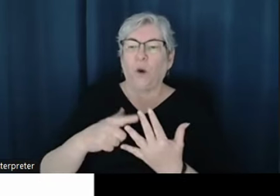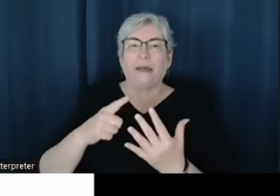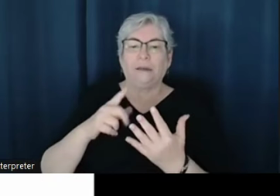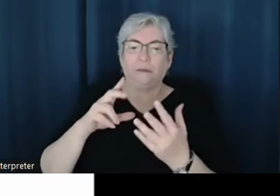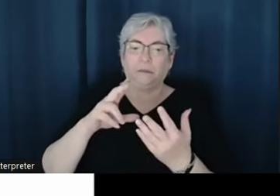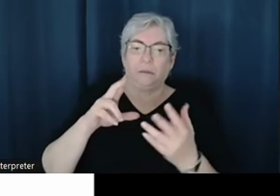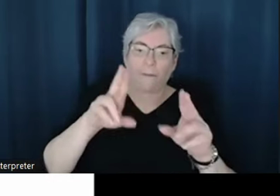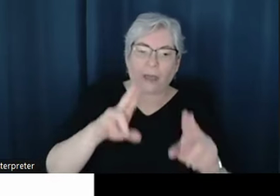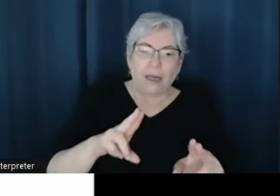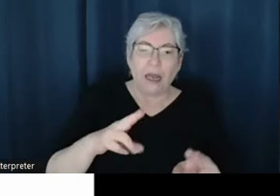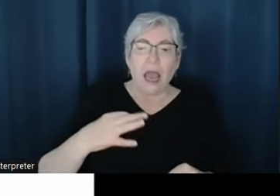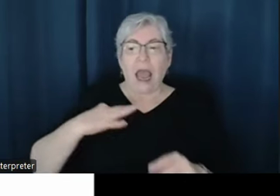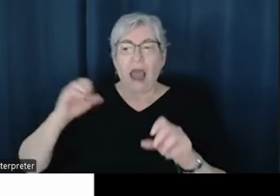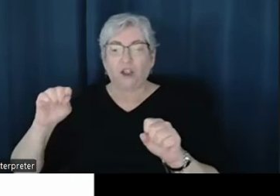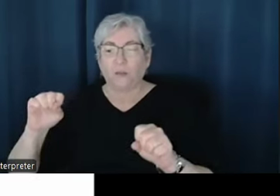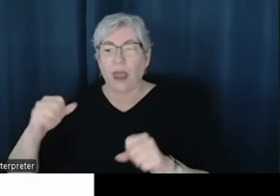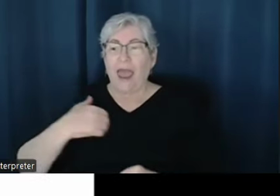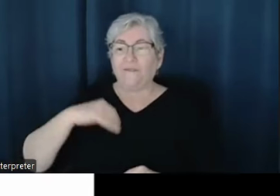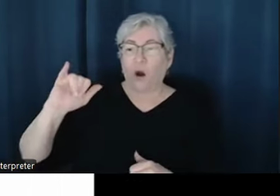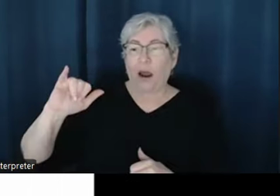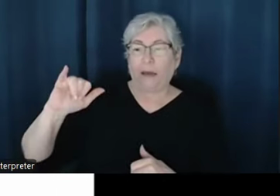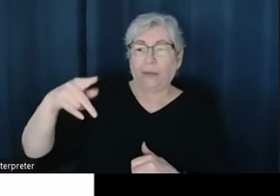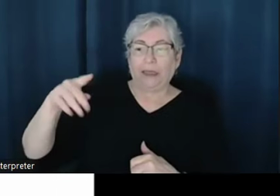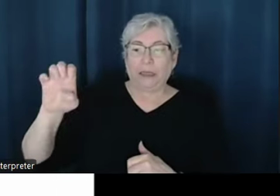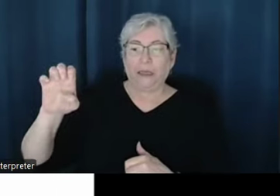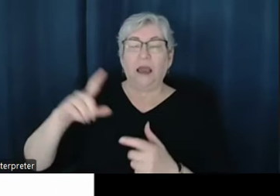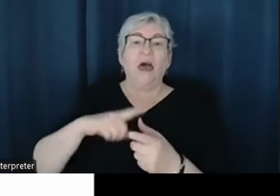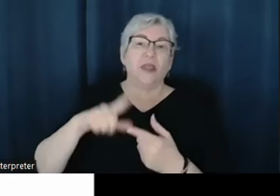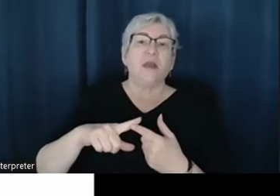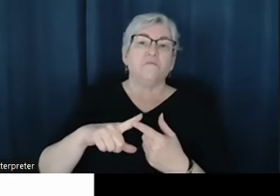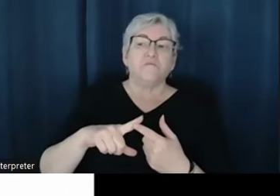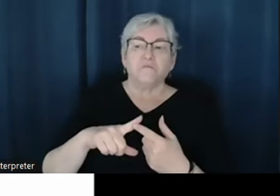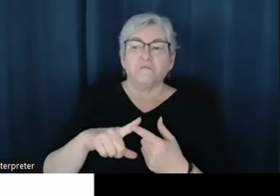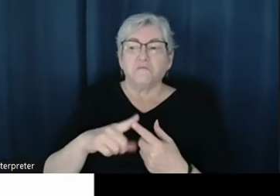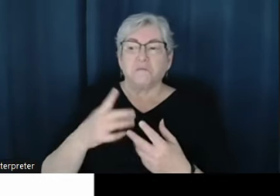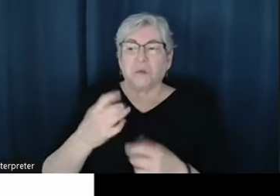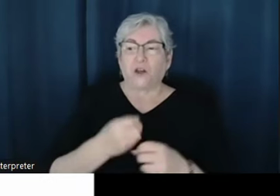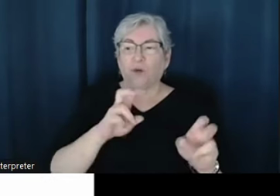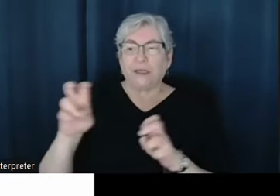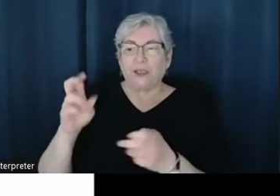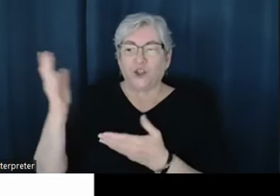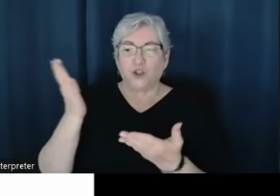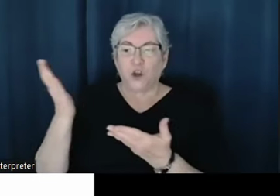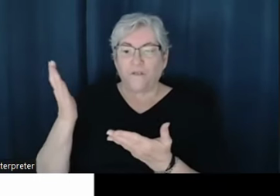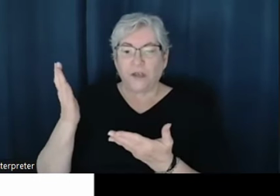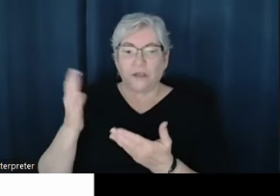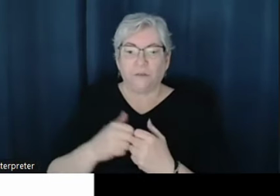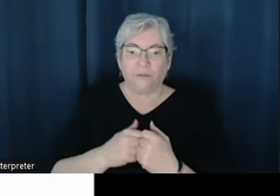determination process, have an IPE, and then potentially get transition services. Next